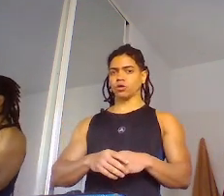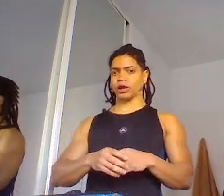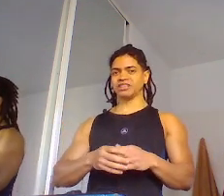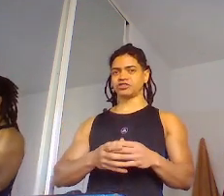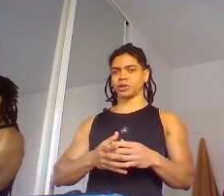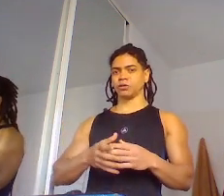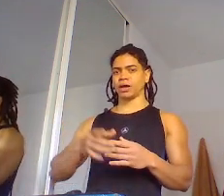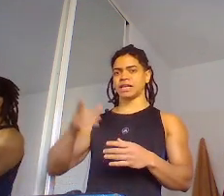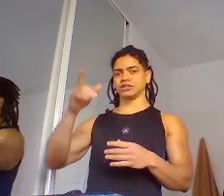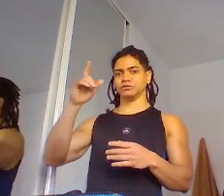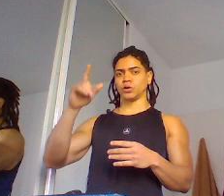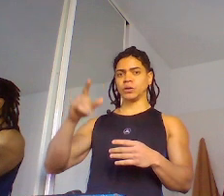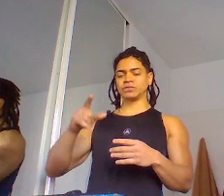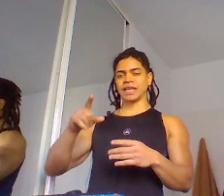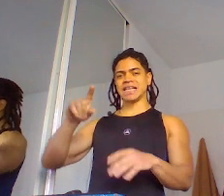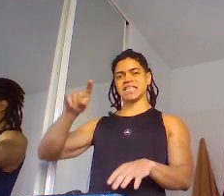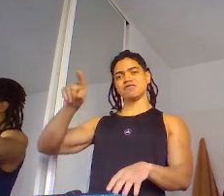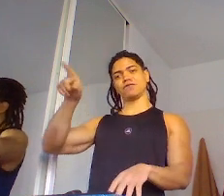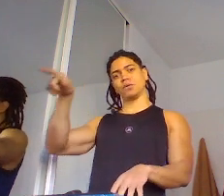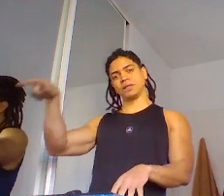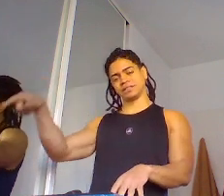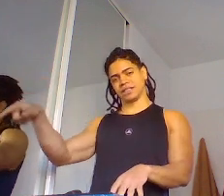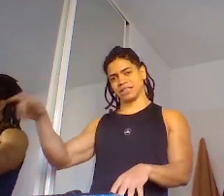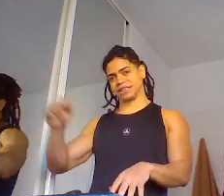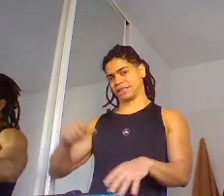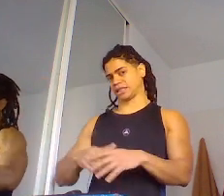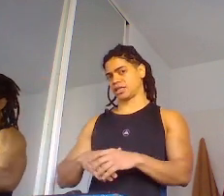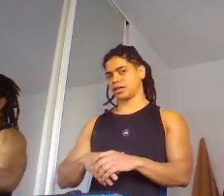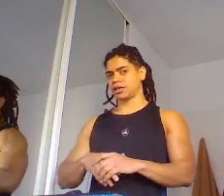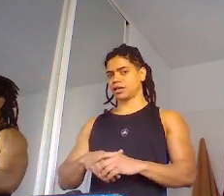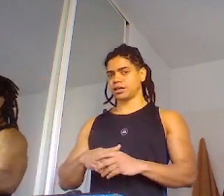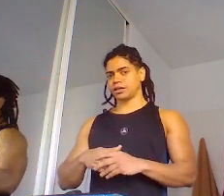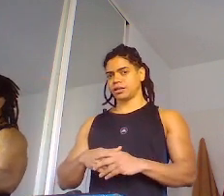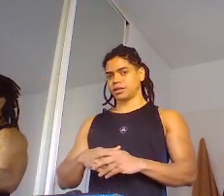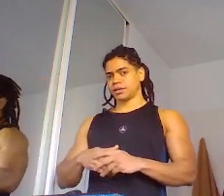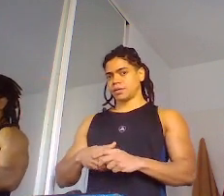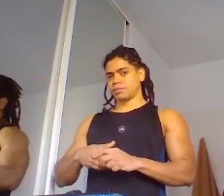and potentially write its voice and influence its